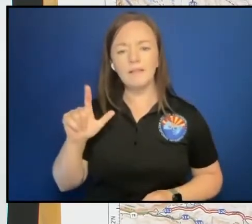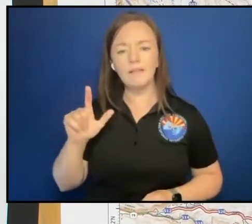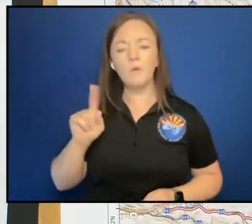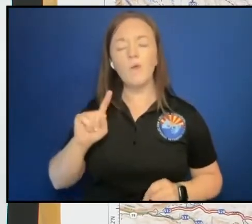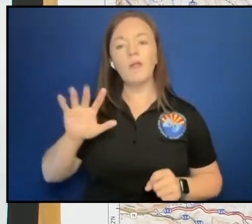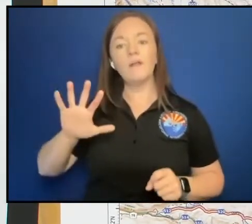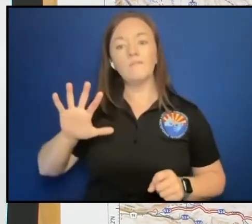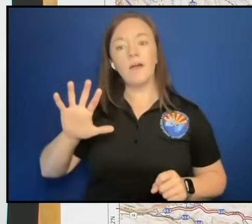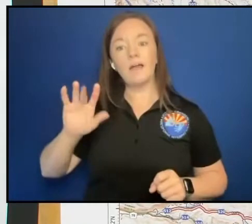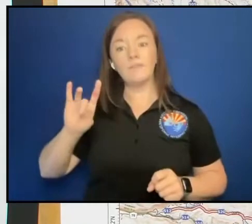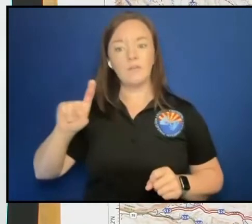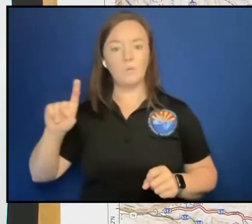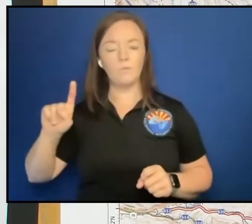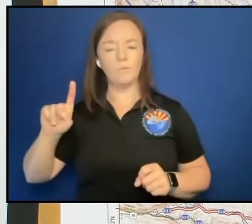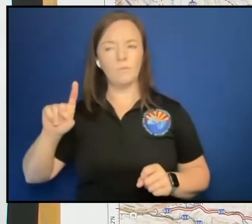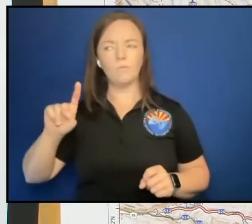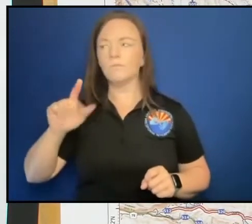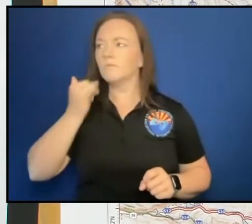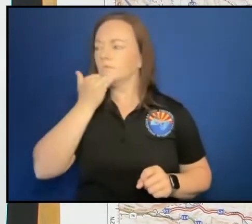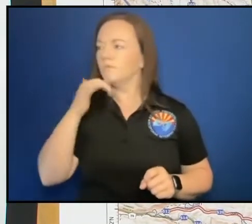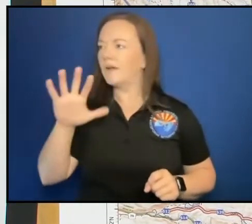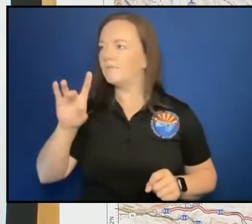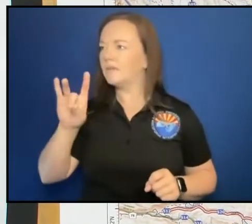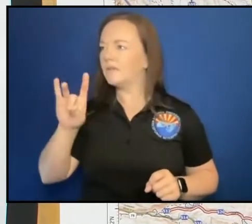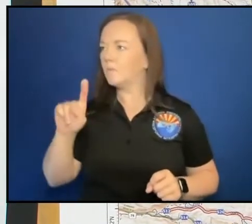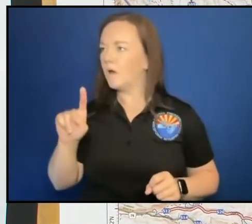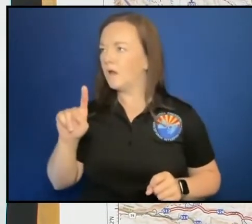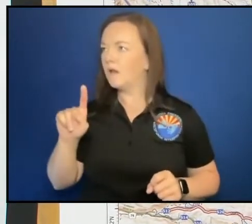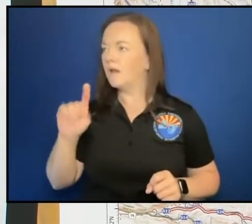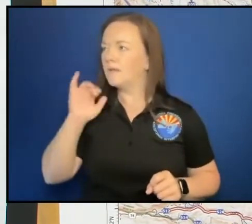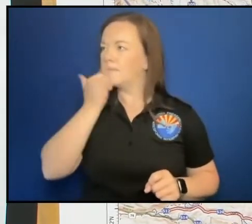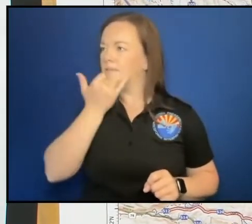in. Wait, is it 581 or 518? I mess this up all the time.